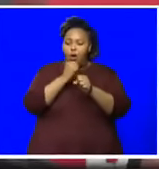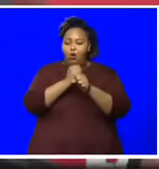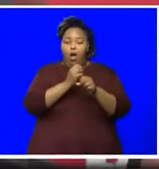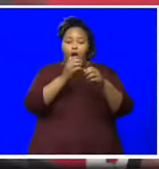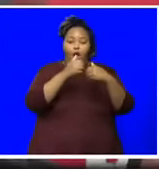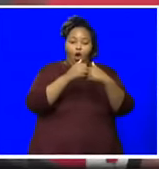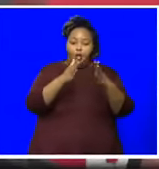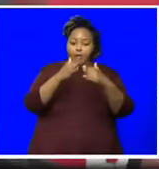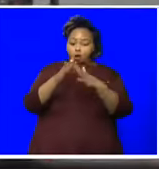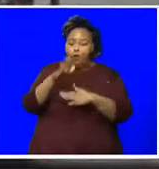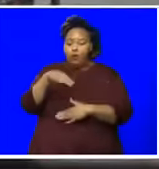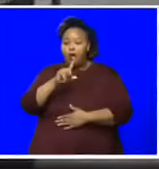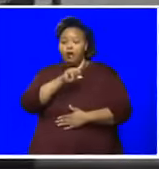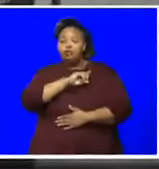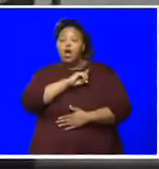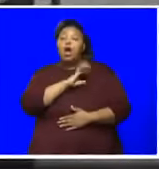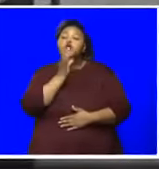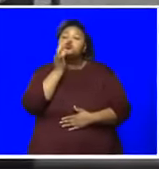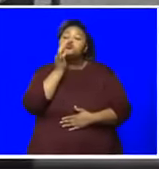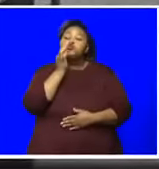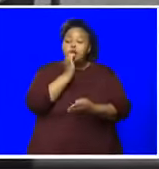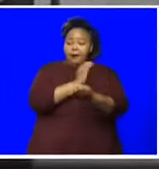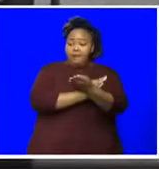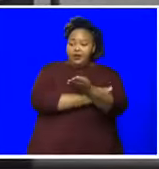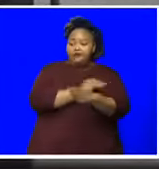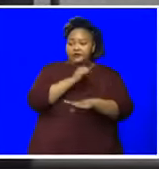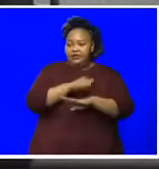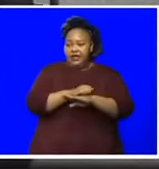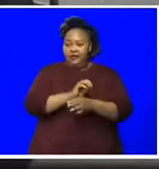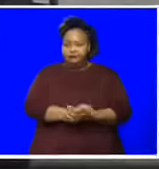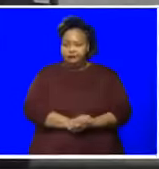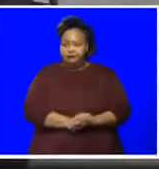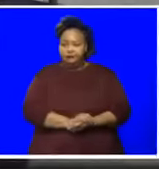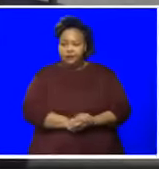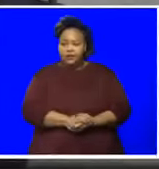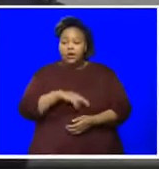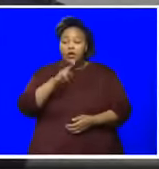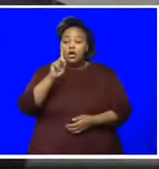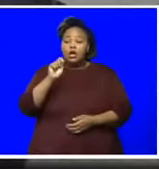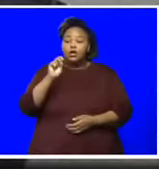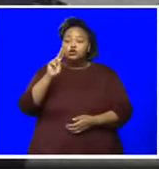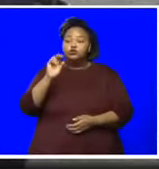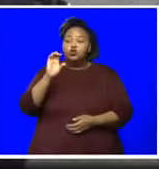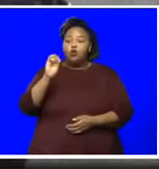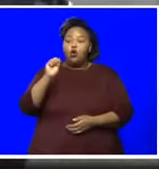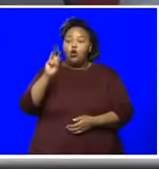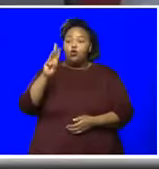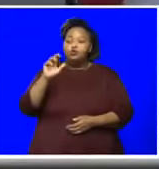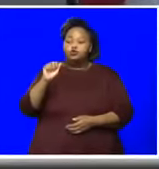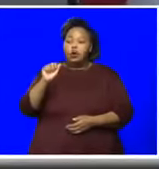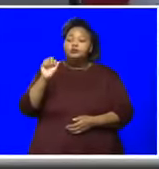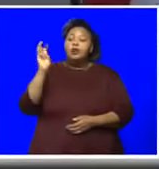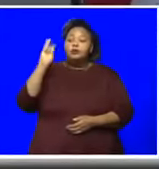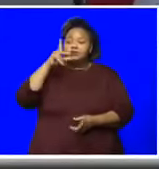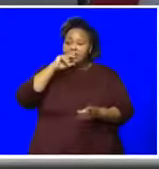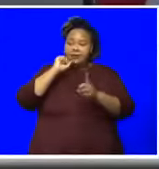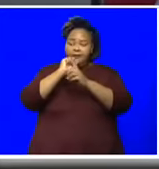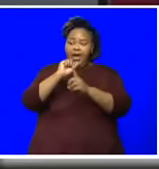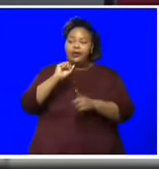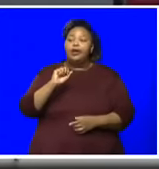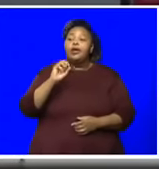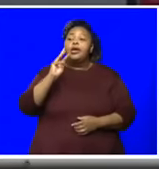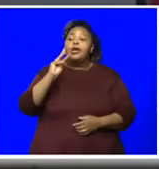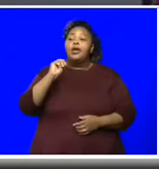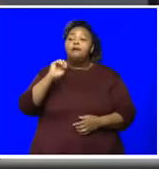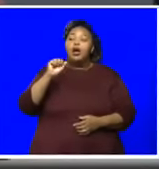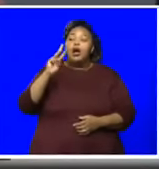for our youth. Bheki Mamba mengameli wethukhoswa uthi kubambisana kumcokwa uma kufanele kusombululwe tindzaba